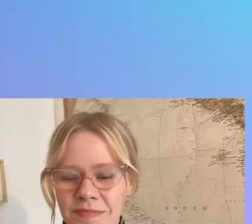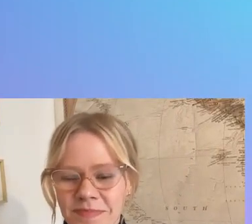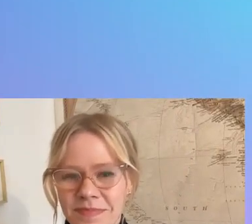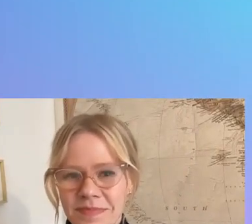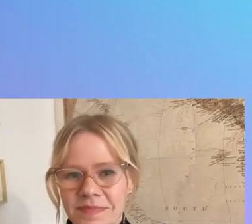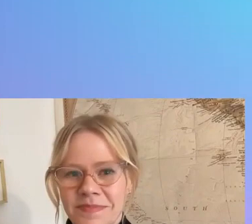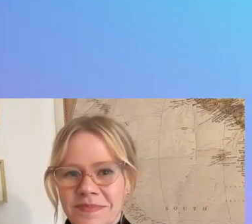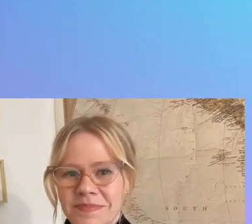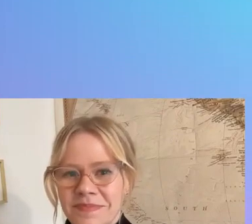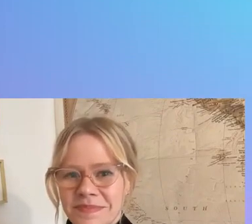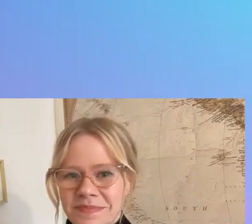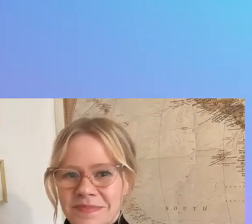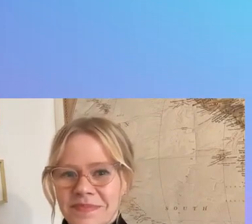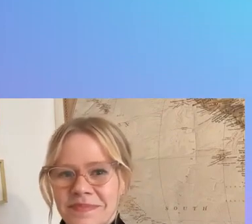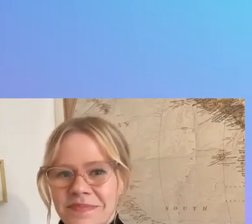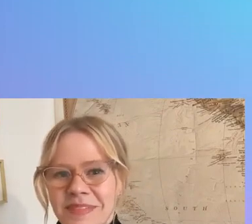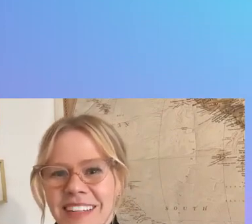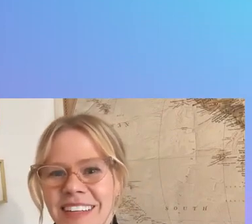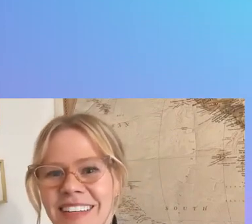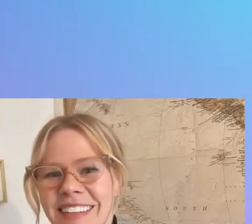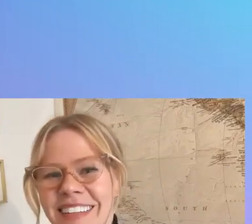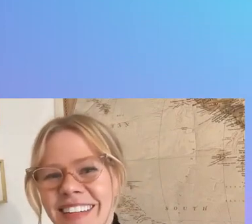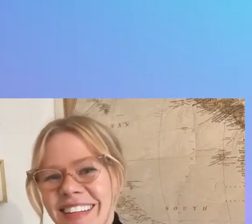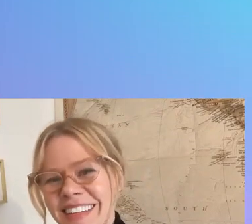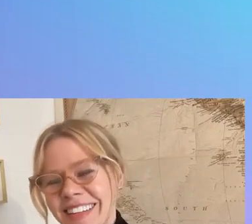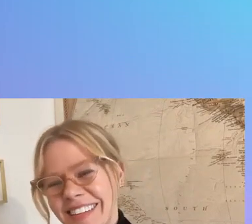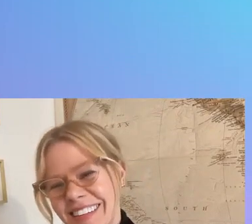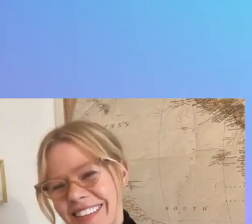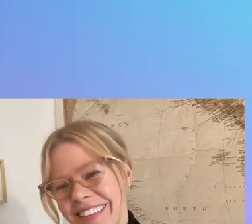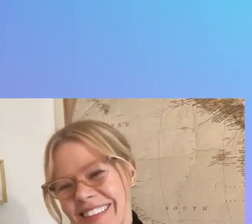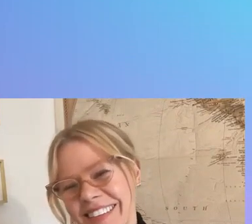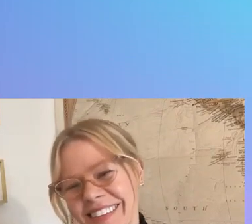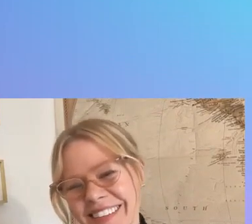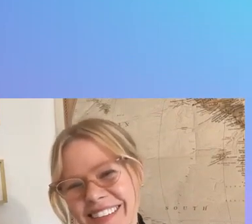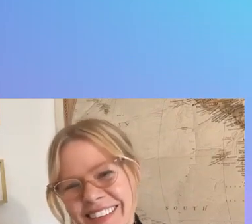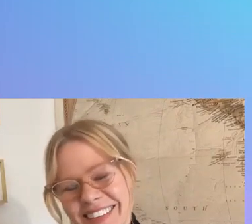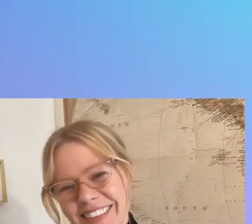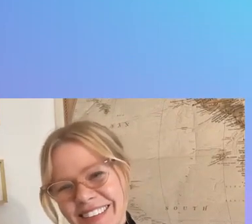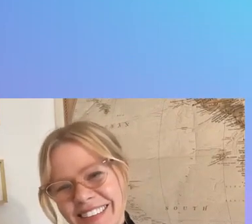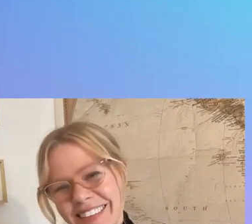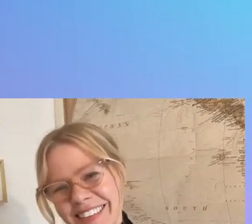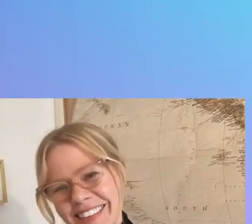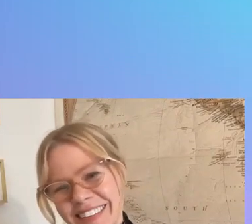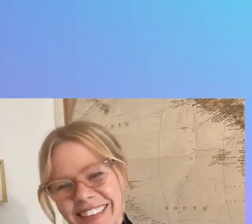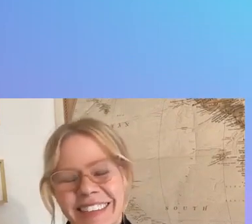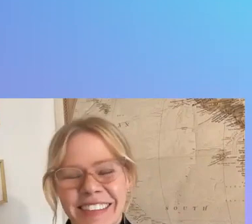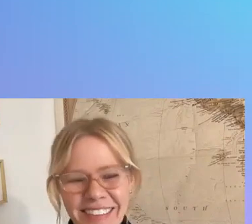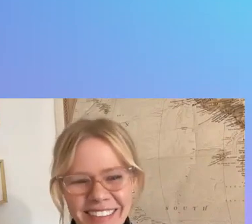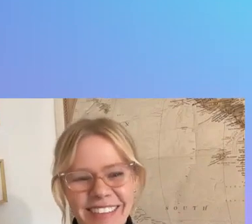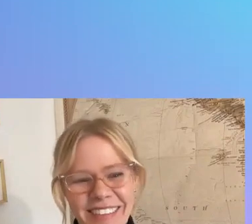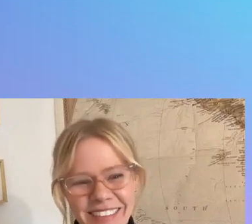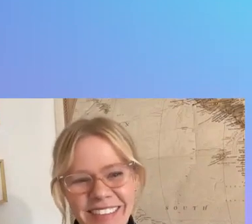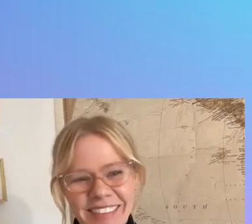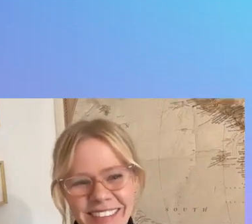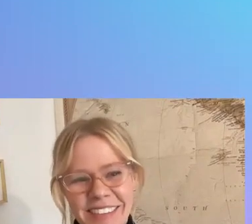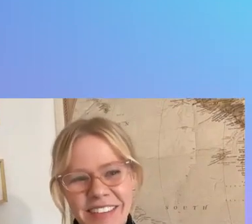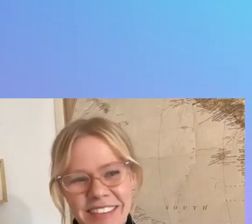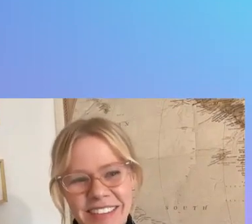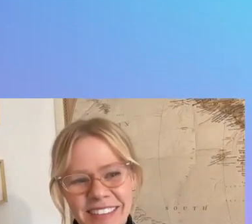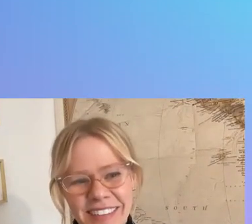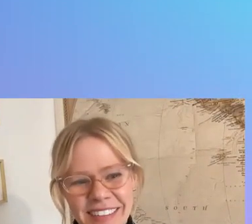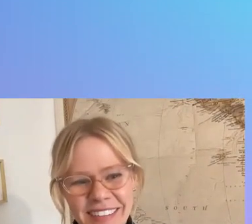Lauren, you ready to hear about how much excitement it's generated in the chat? A lot of people loved your comments, loved